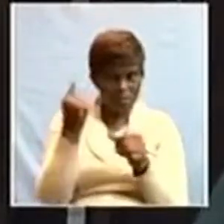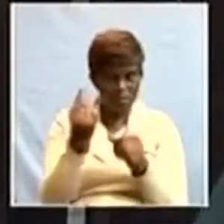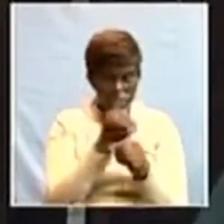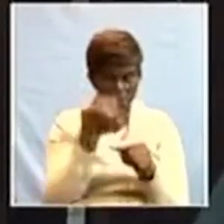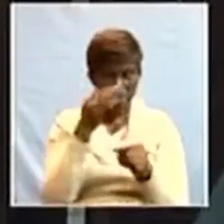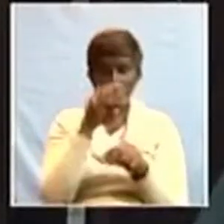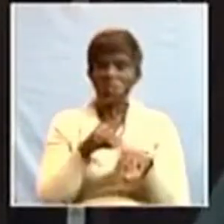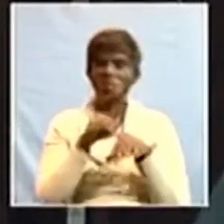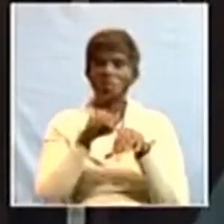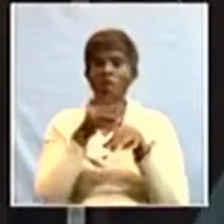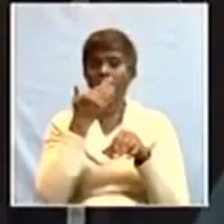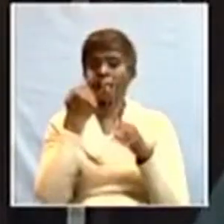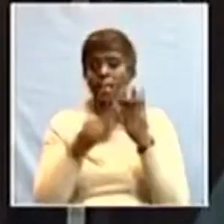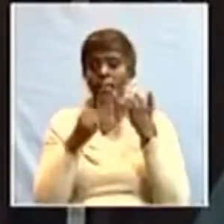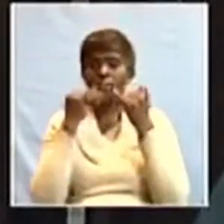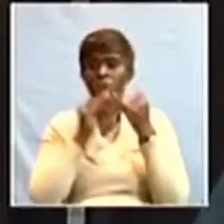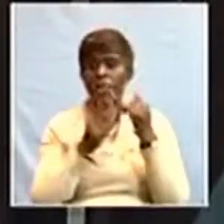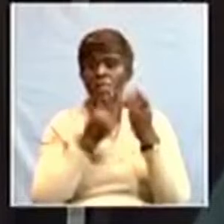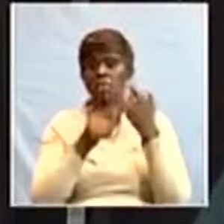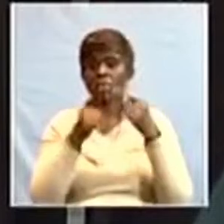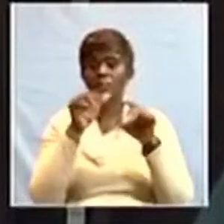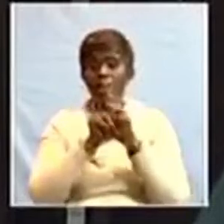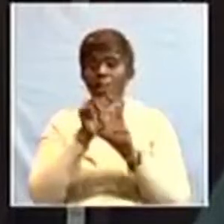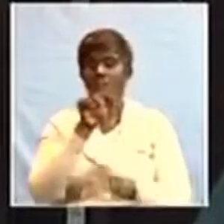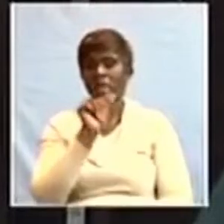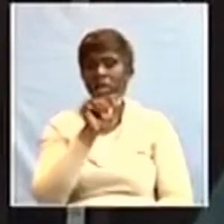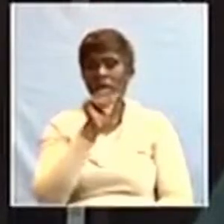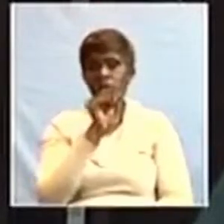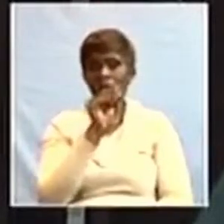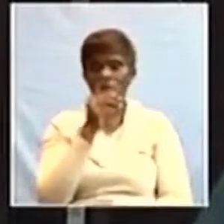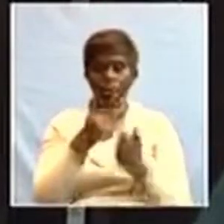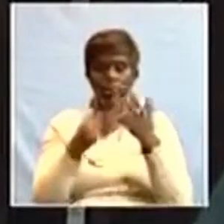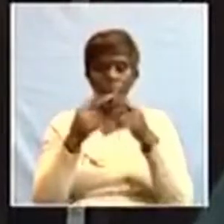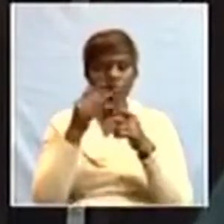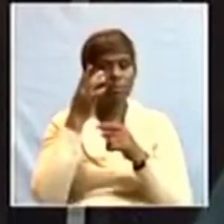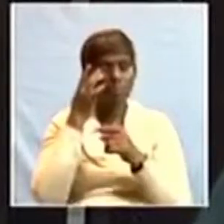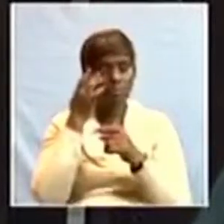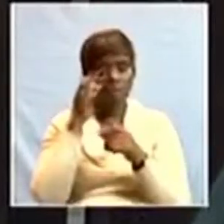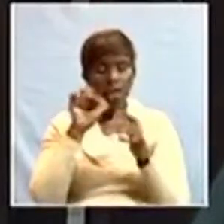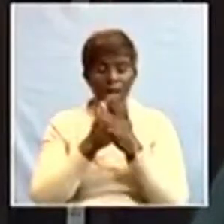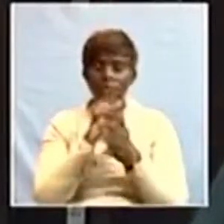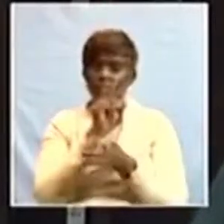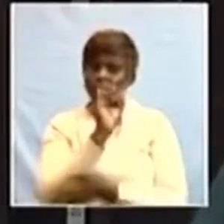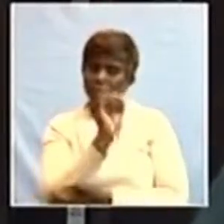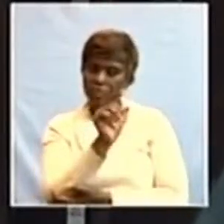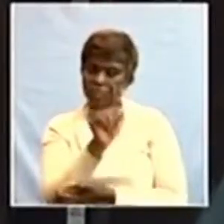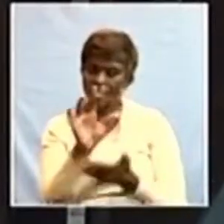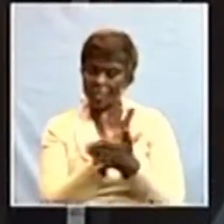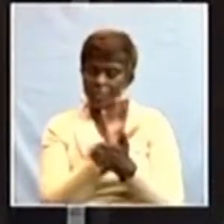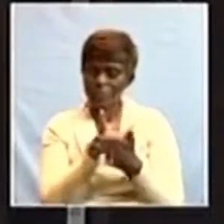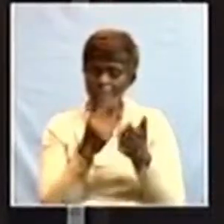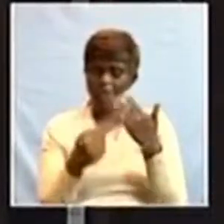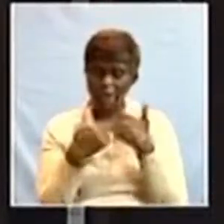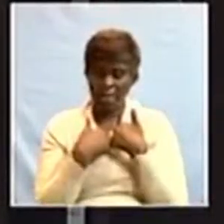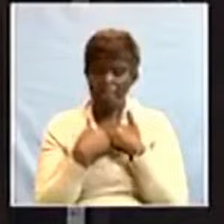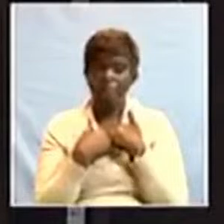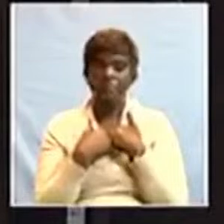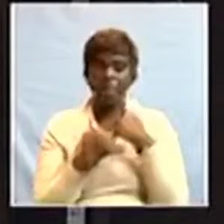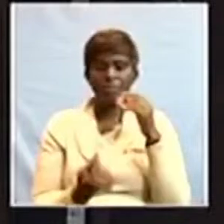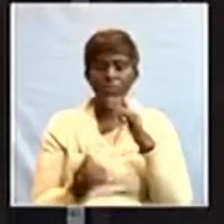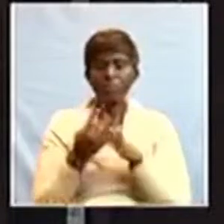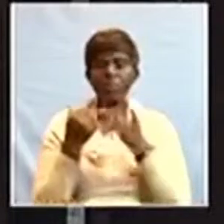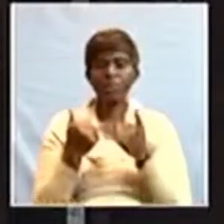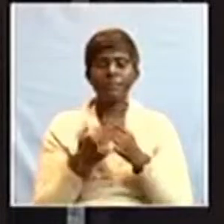Mongo, tell us what happened. In Kalabo, tell us what happened. And how authentic are the documents that have emerged